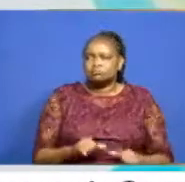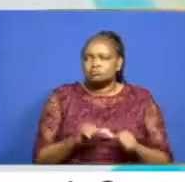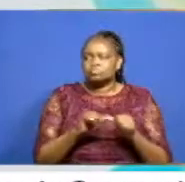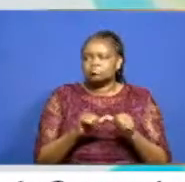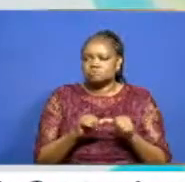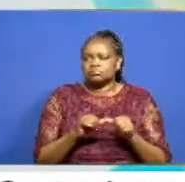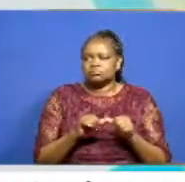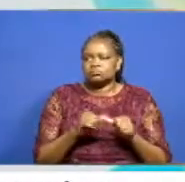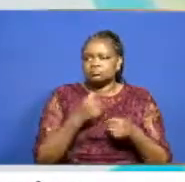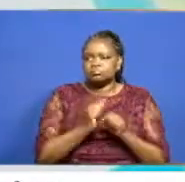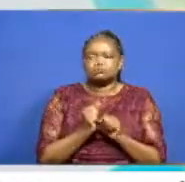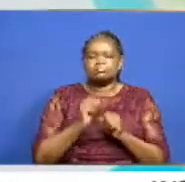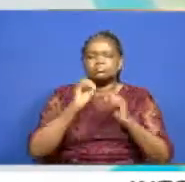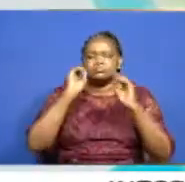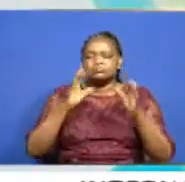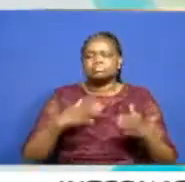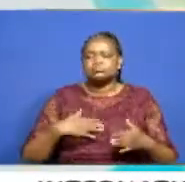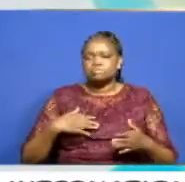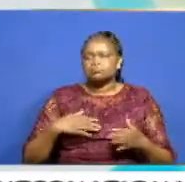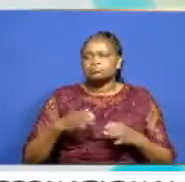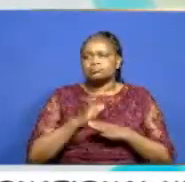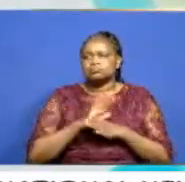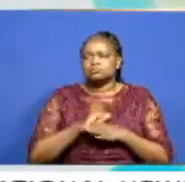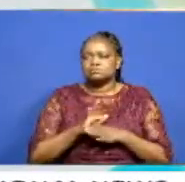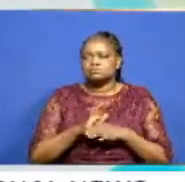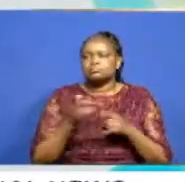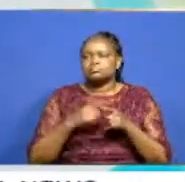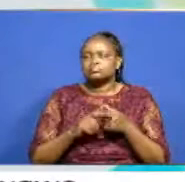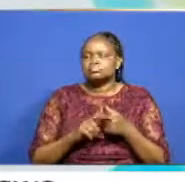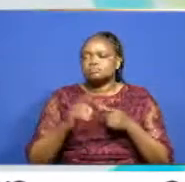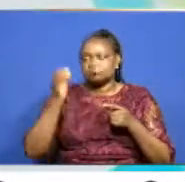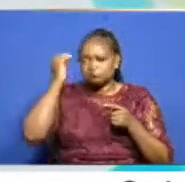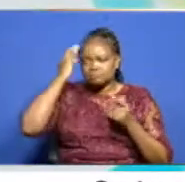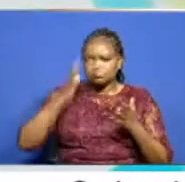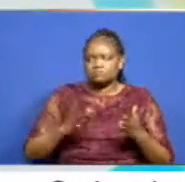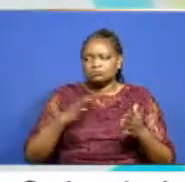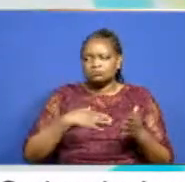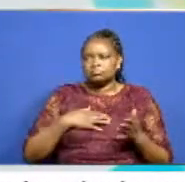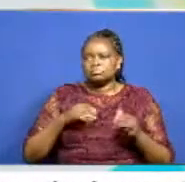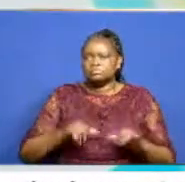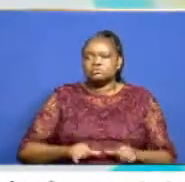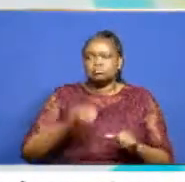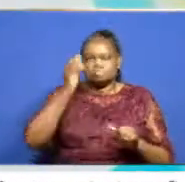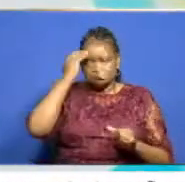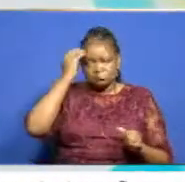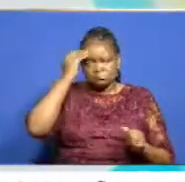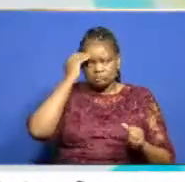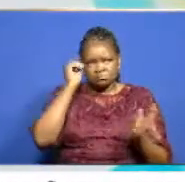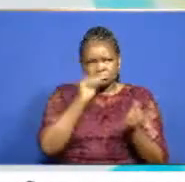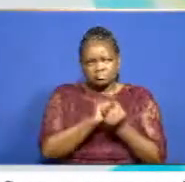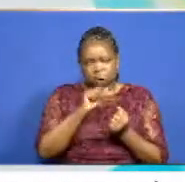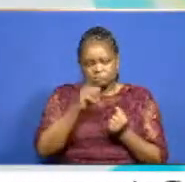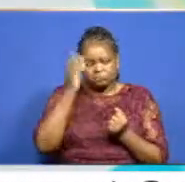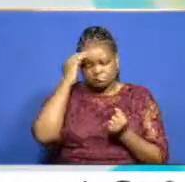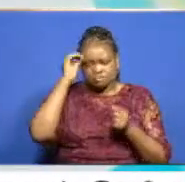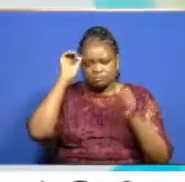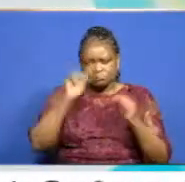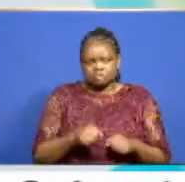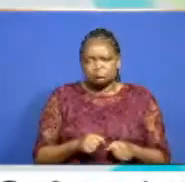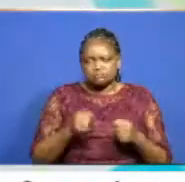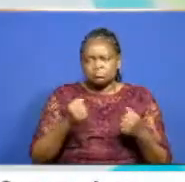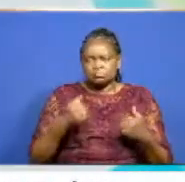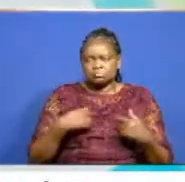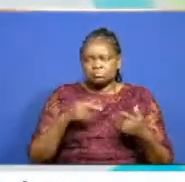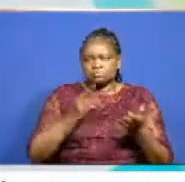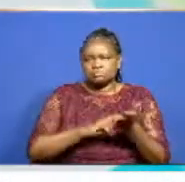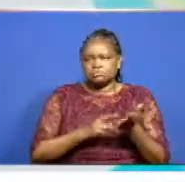engaged and we can have our learners continue learning. So that with this learning that will be taking place, we can be able to generate some